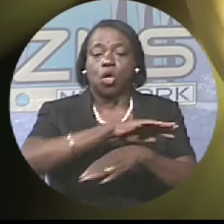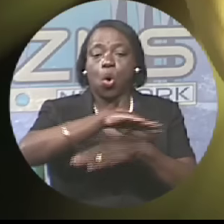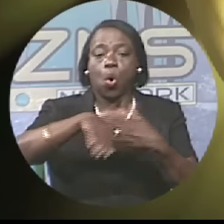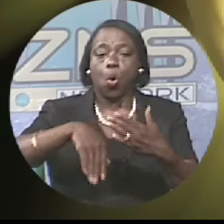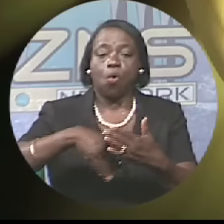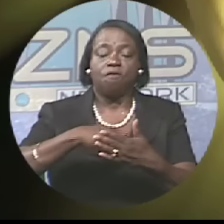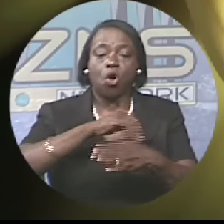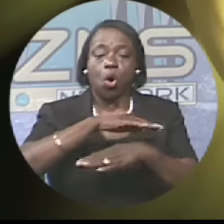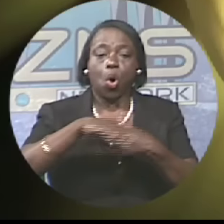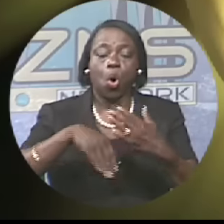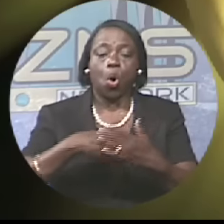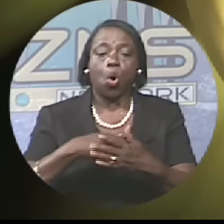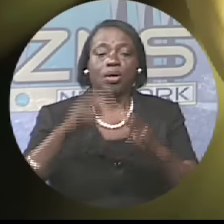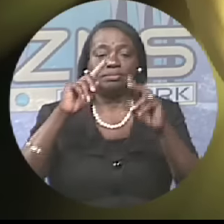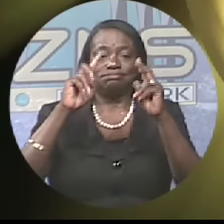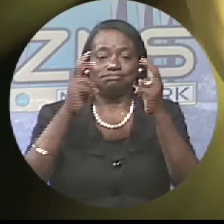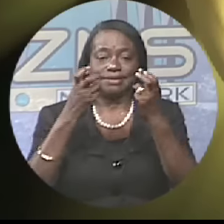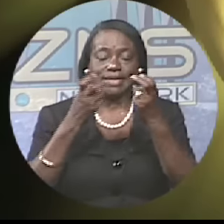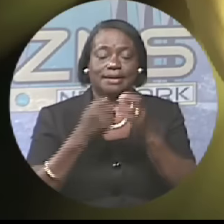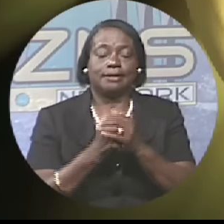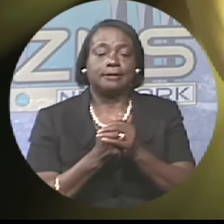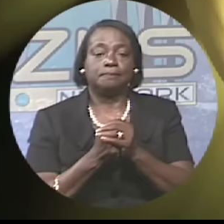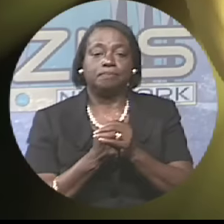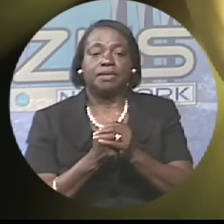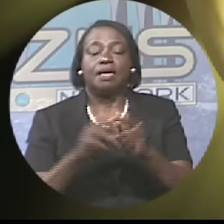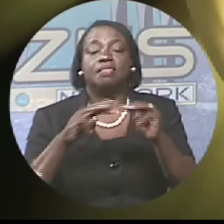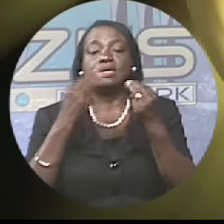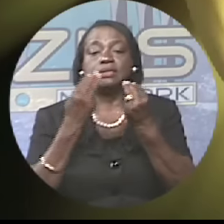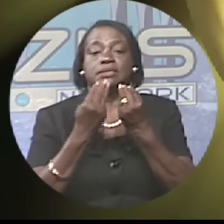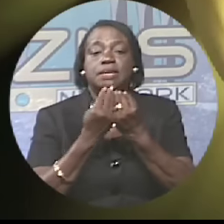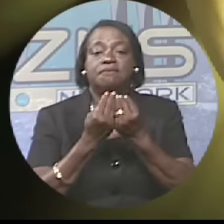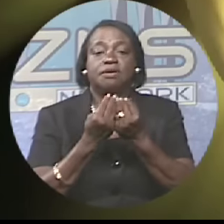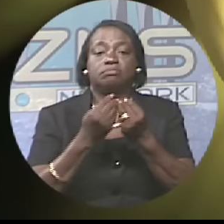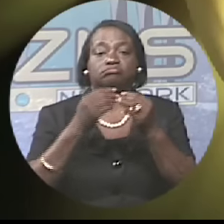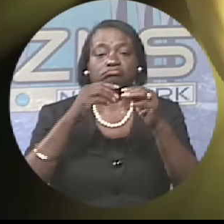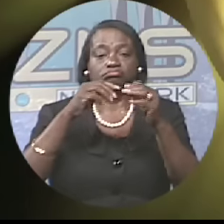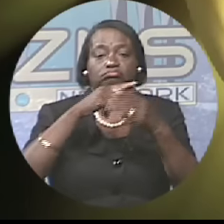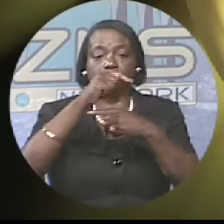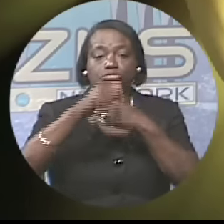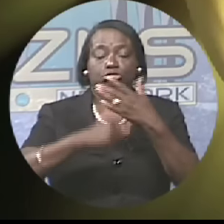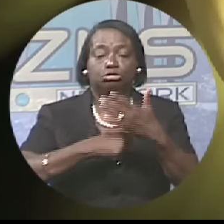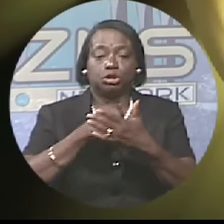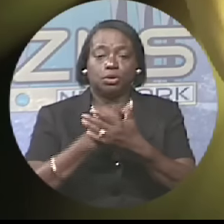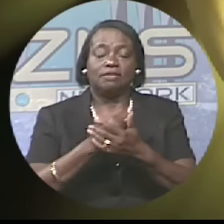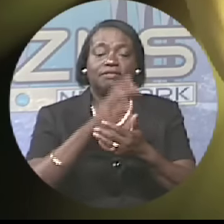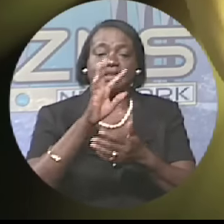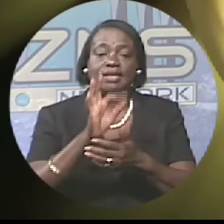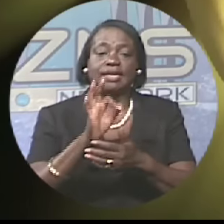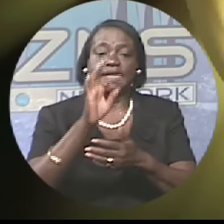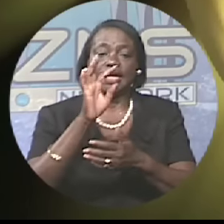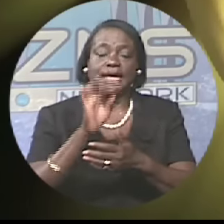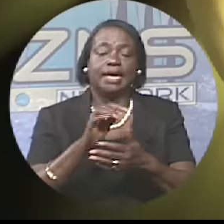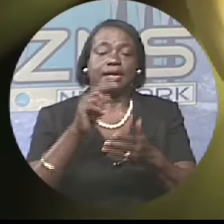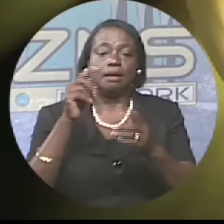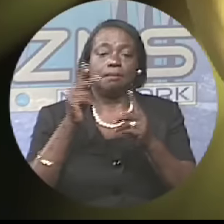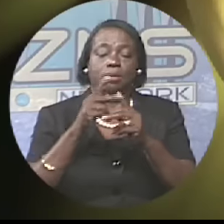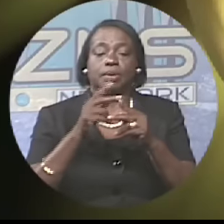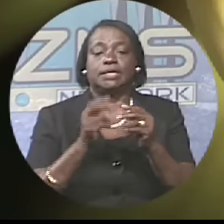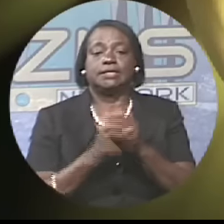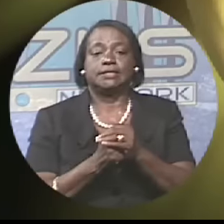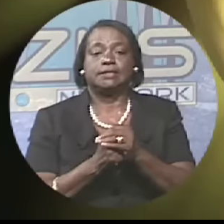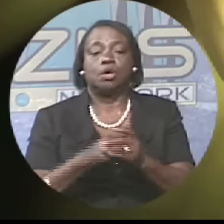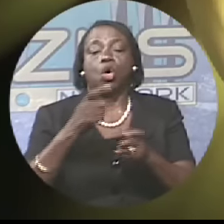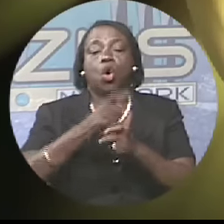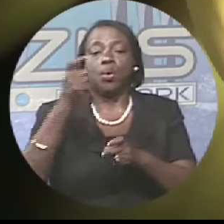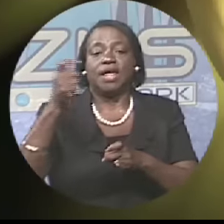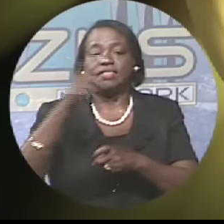gold, 5 silver, and 4 bronze medals. The team had a total of 194 points to dethrone the former champions, the Dominican Republic. Winning